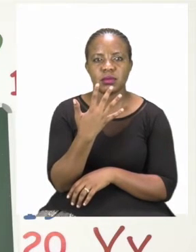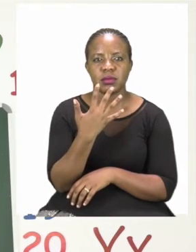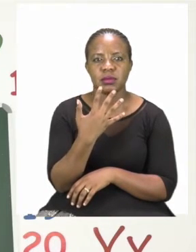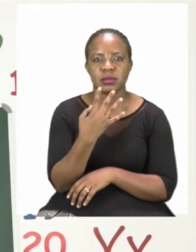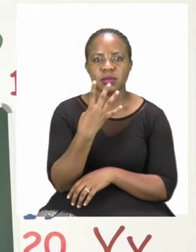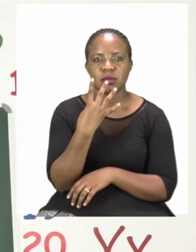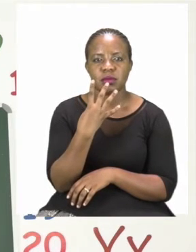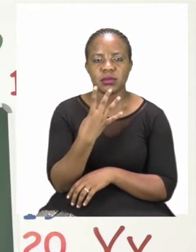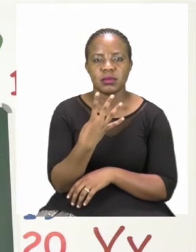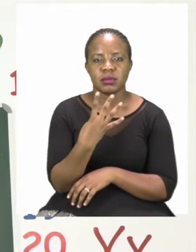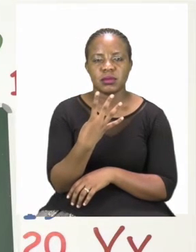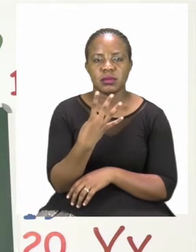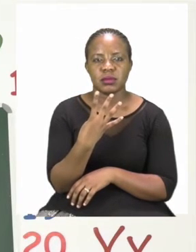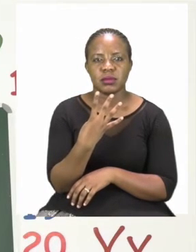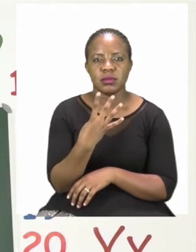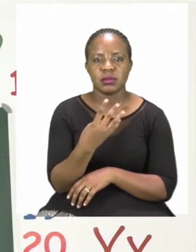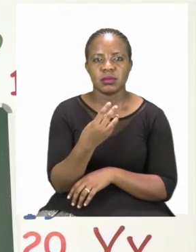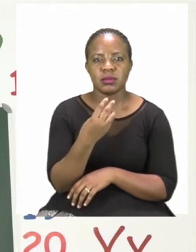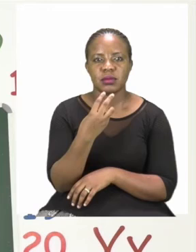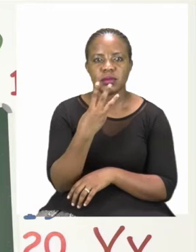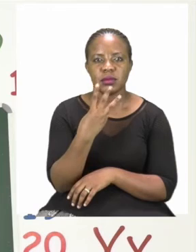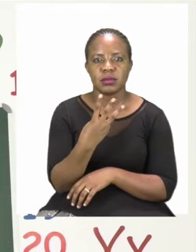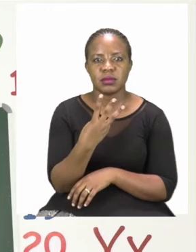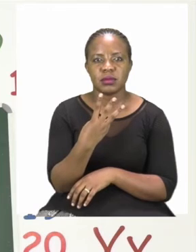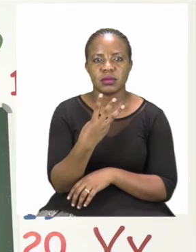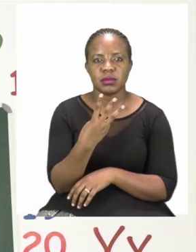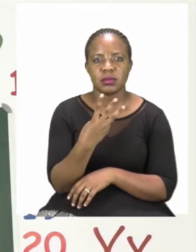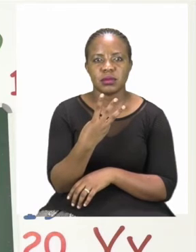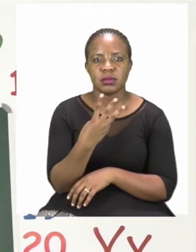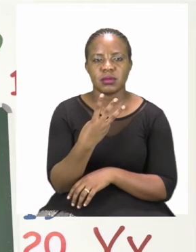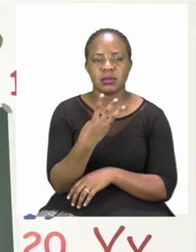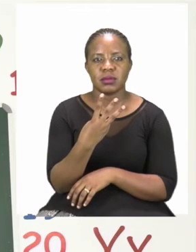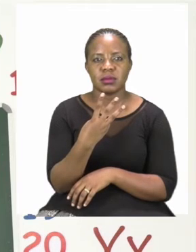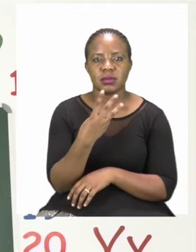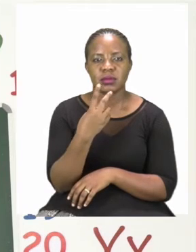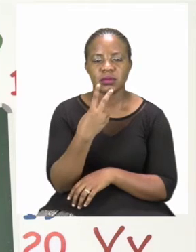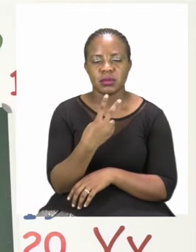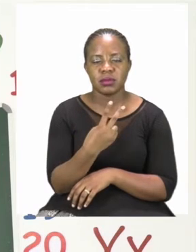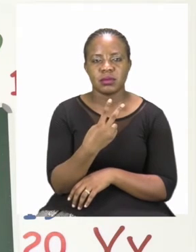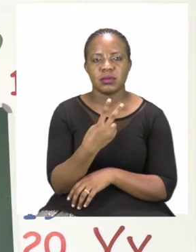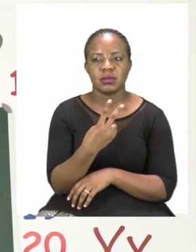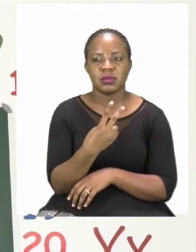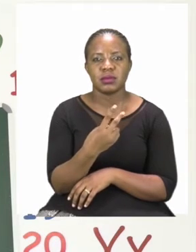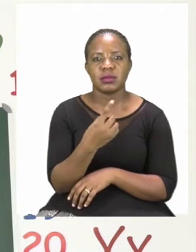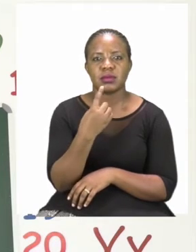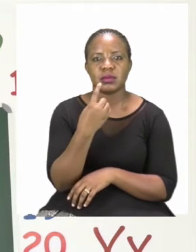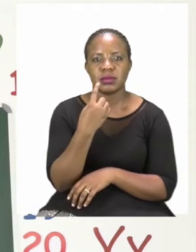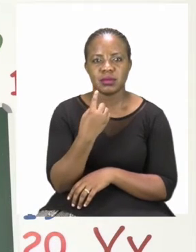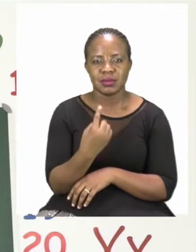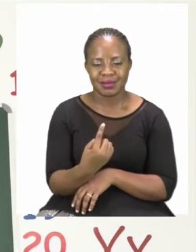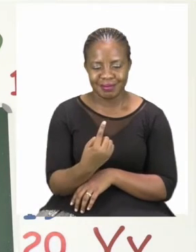5, 4, 3, 2,